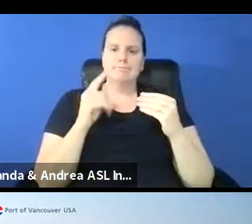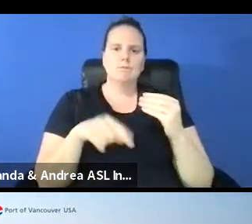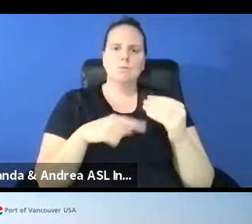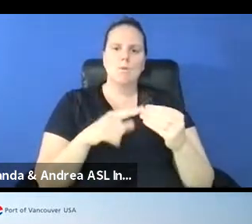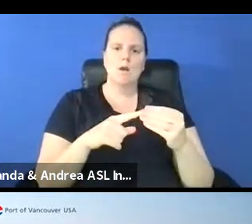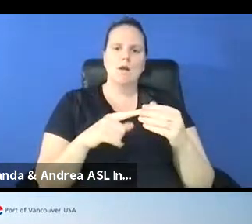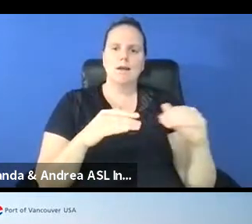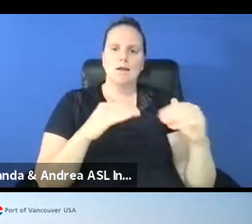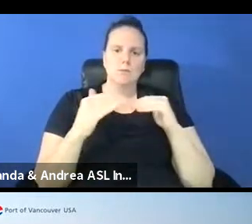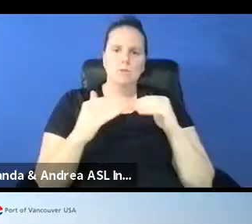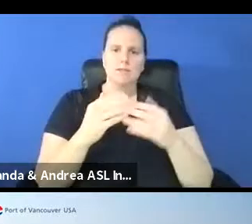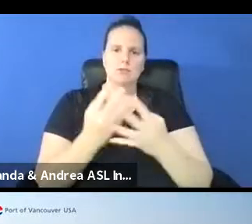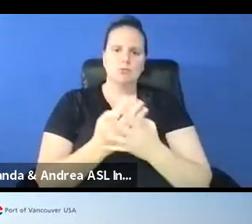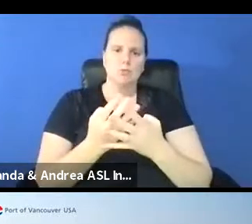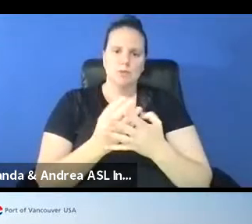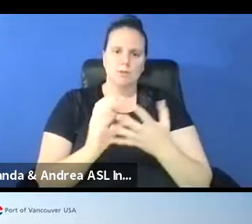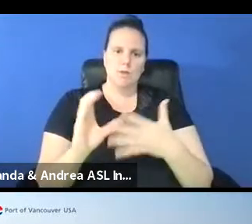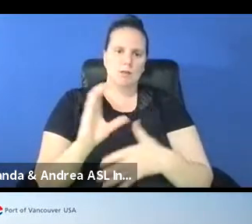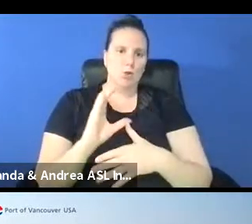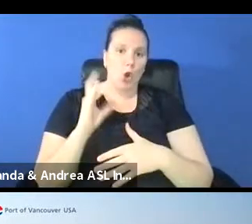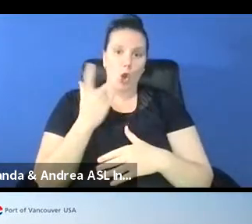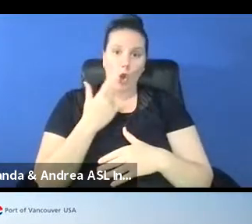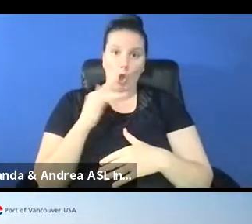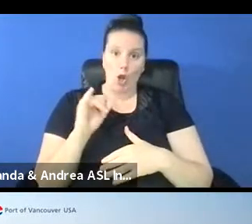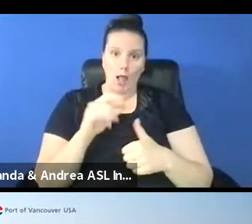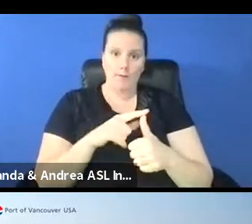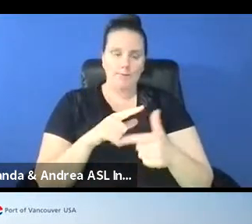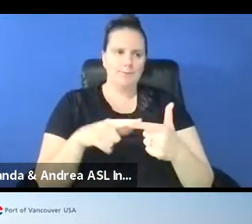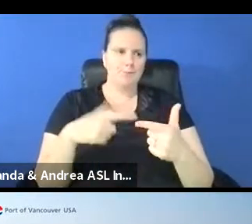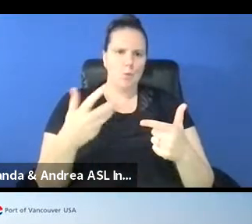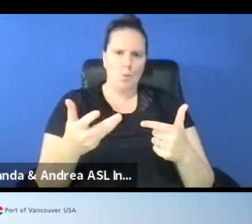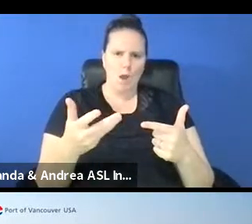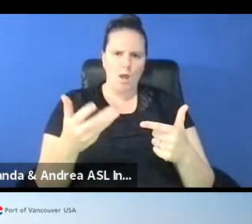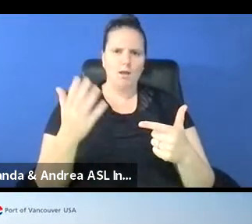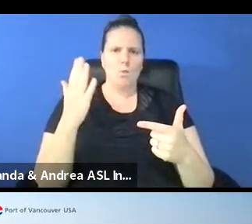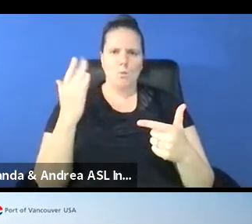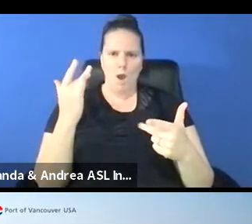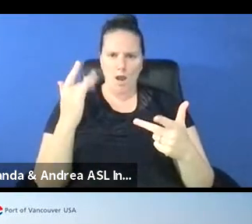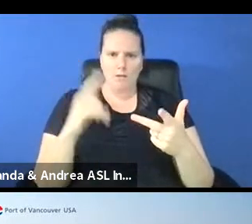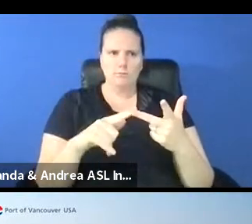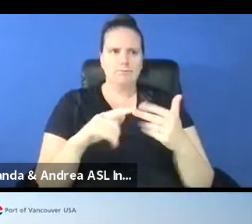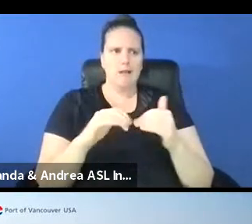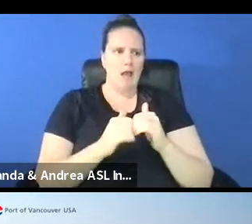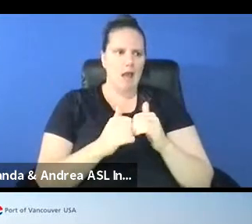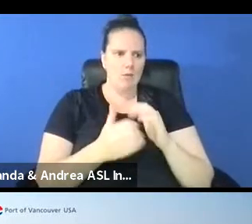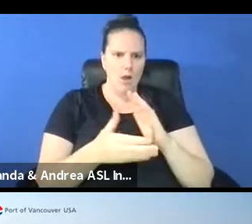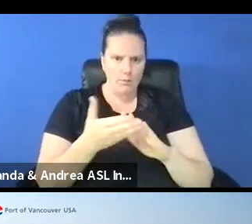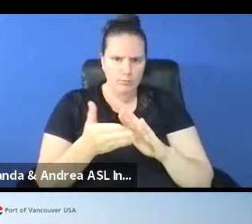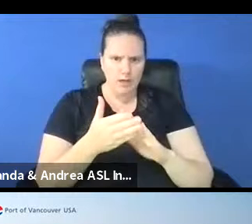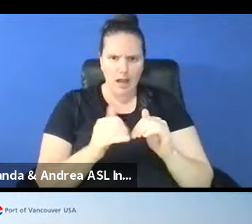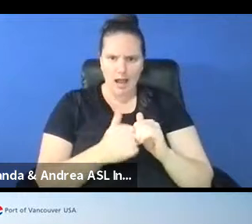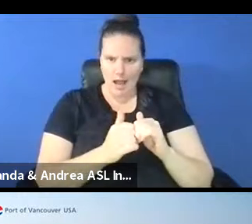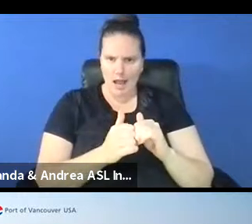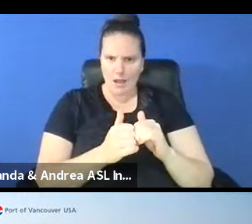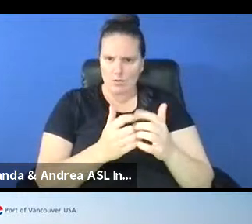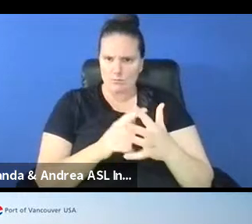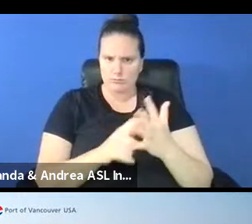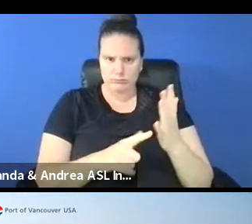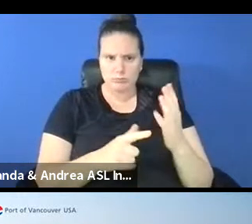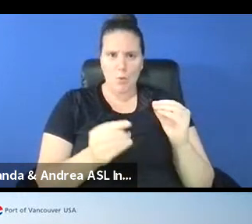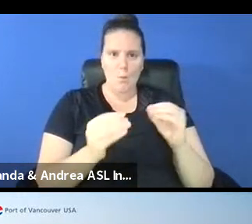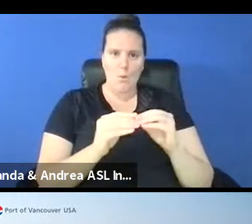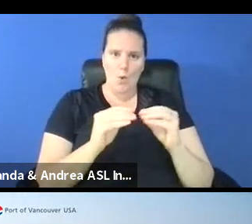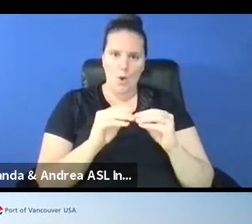screening criteria going to look like? What is it? Why is it? How does it operate? How would it operate? More about